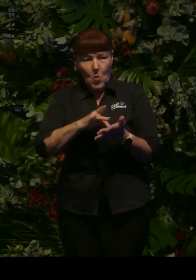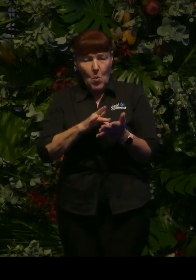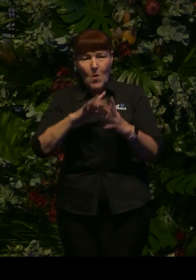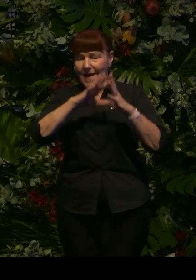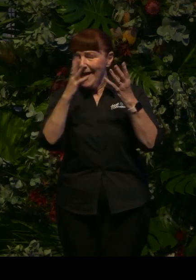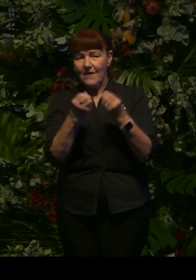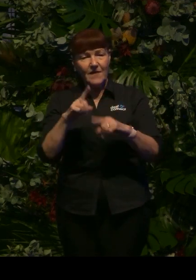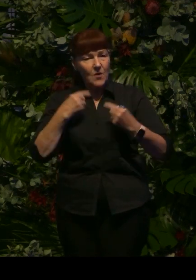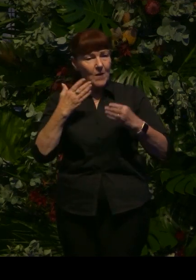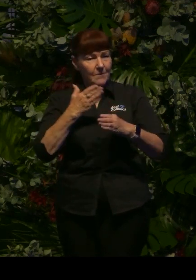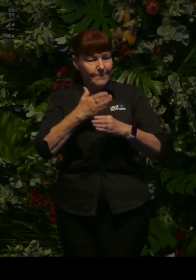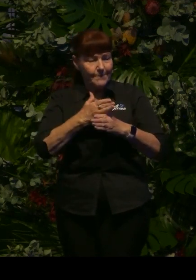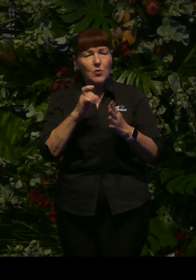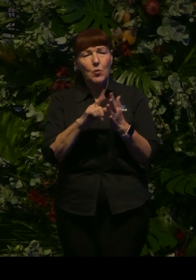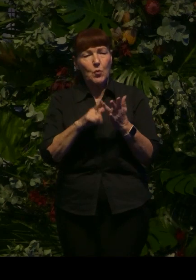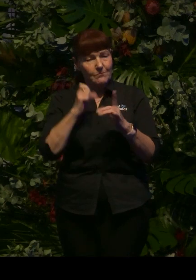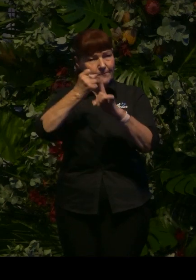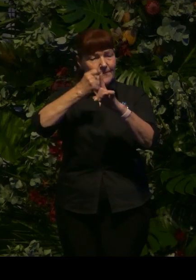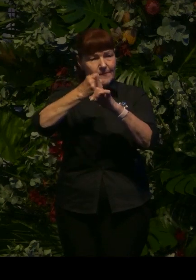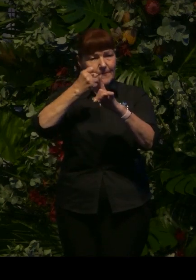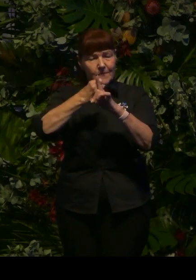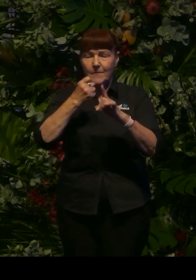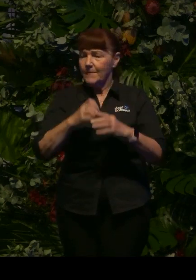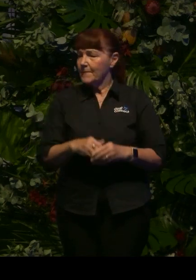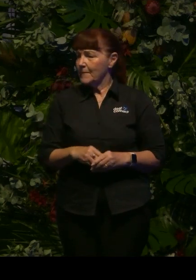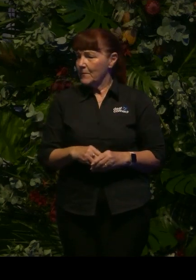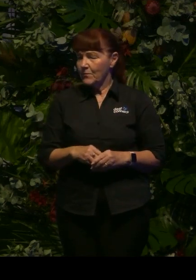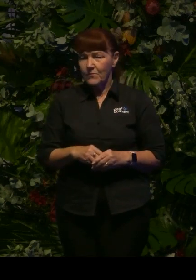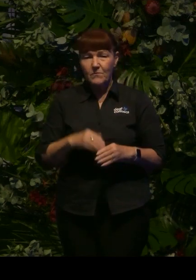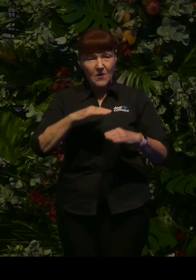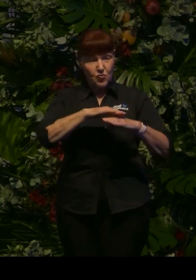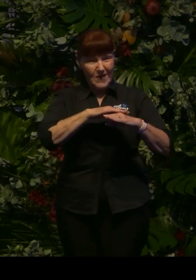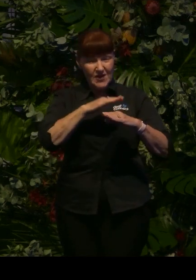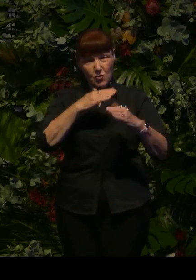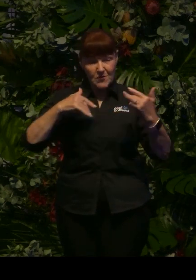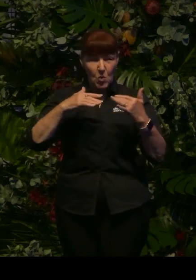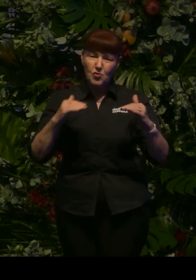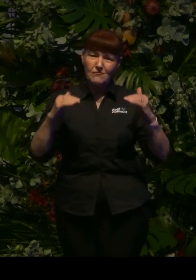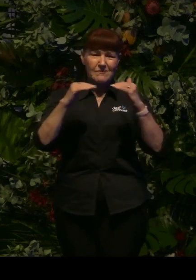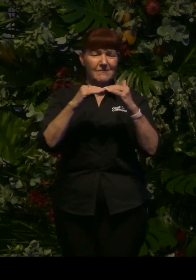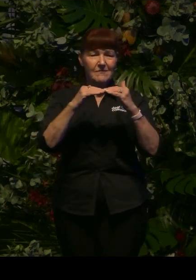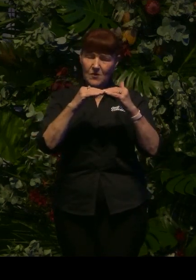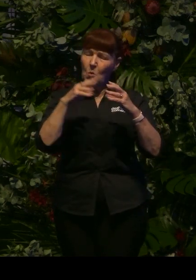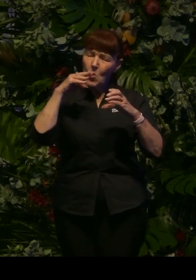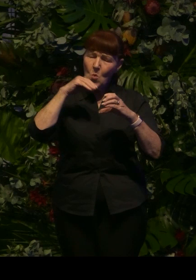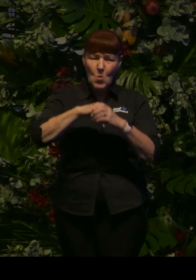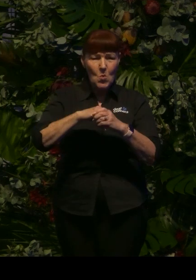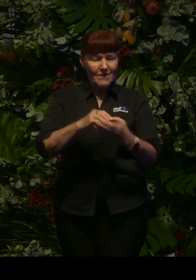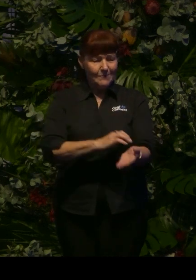all that we do and all that we advocate for. Racial and social justice is part of NEA's